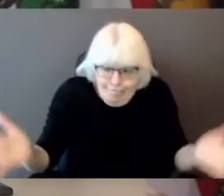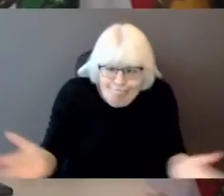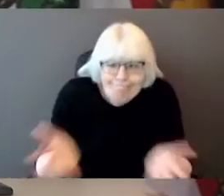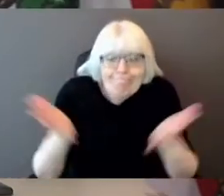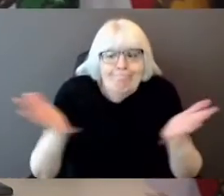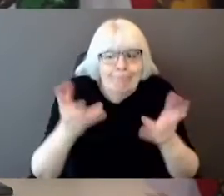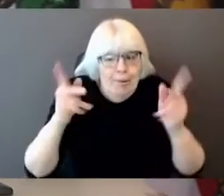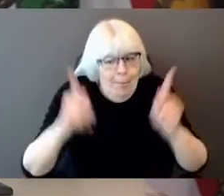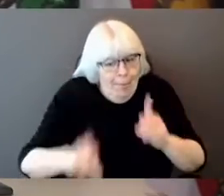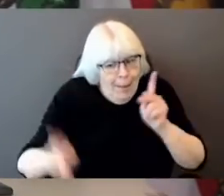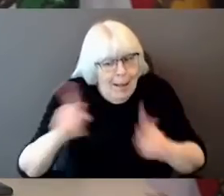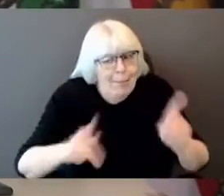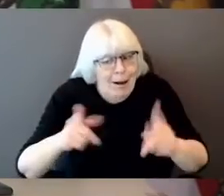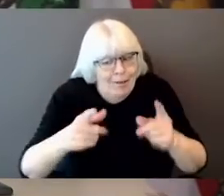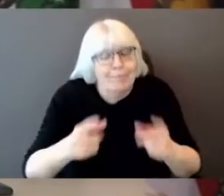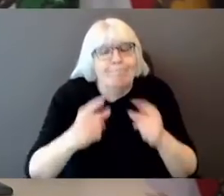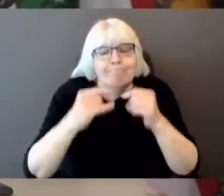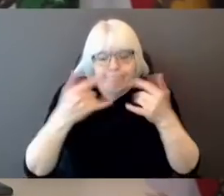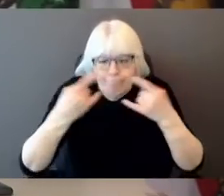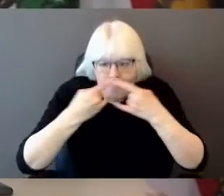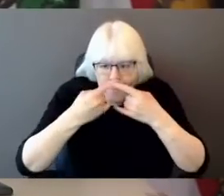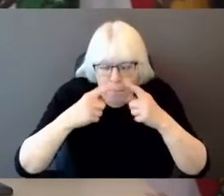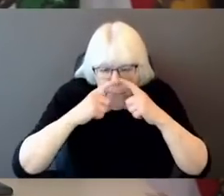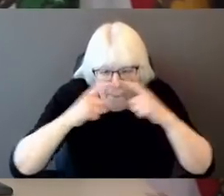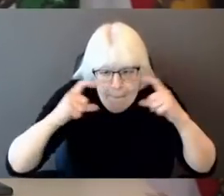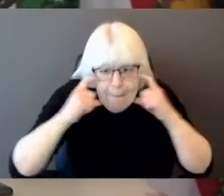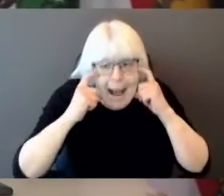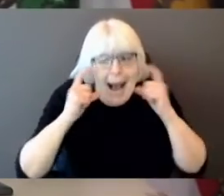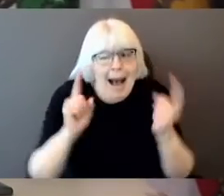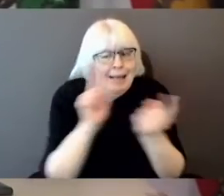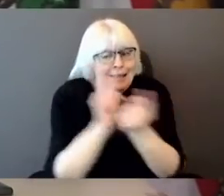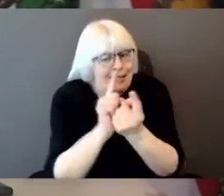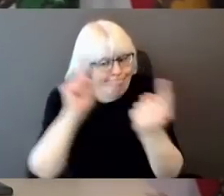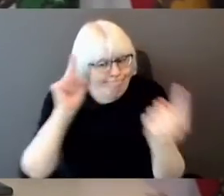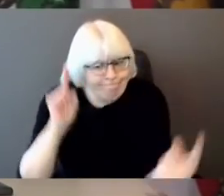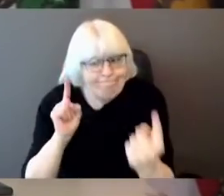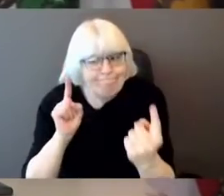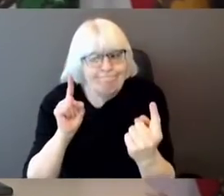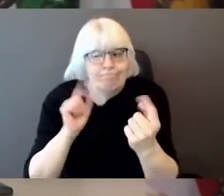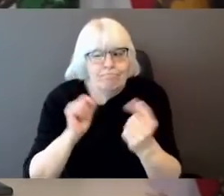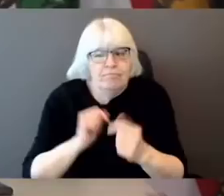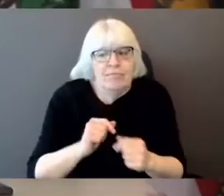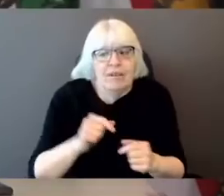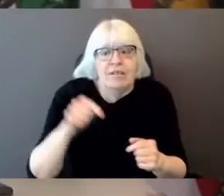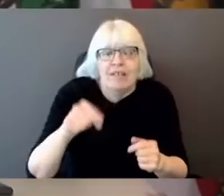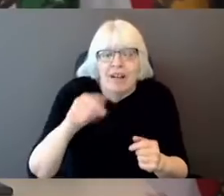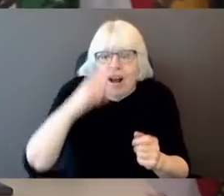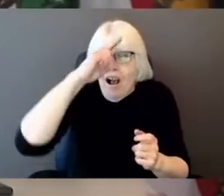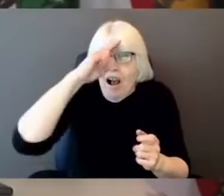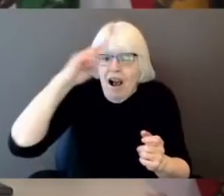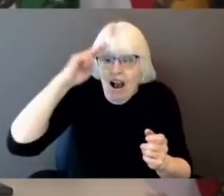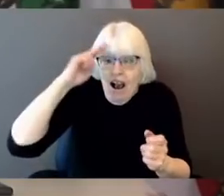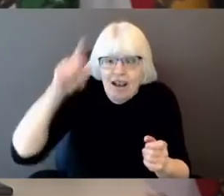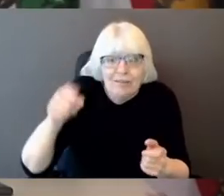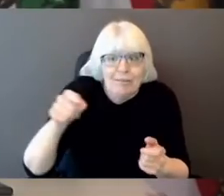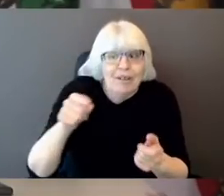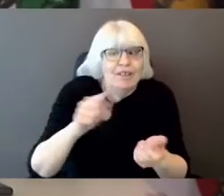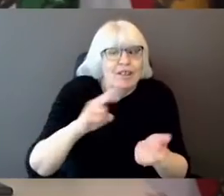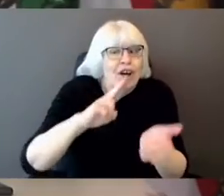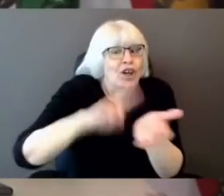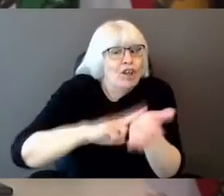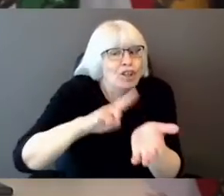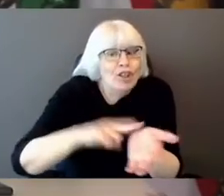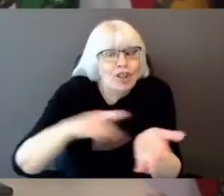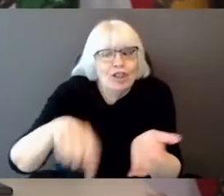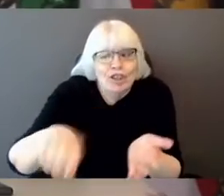be measures in some of our high-risk settings like hospitals and long-term care facilities that will extend beyond April